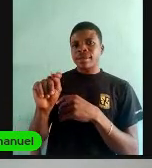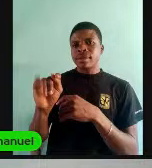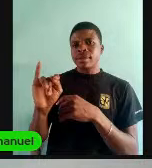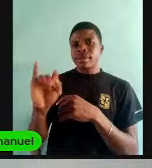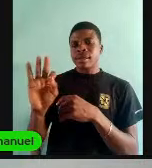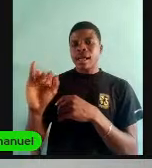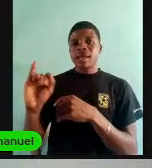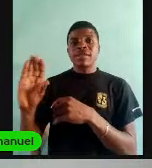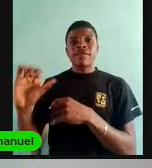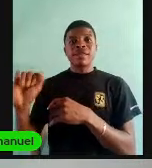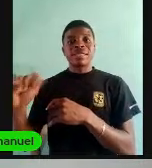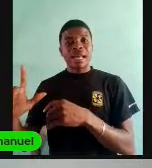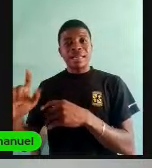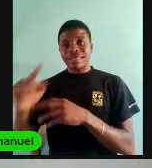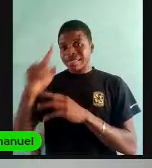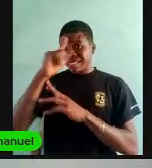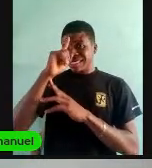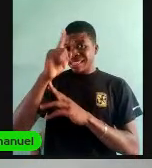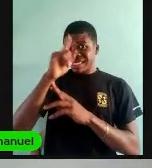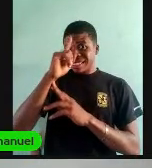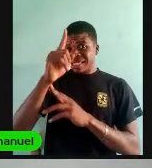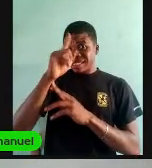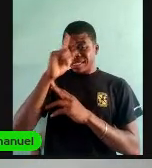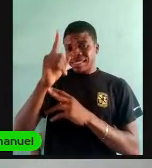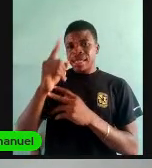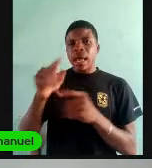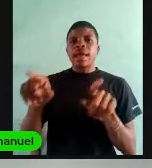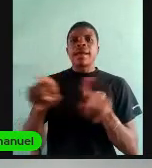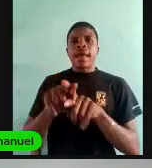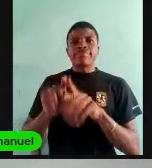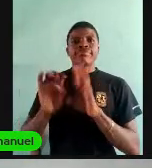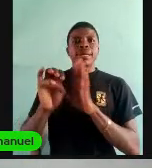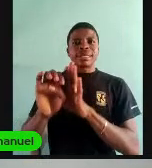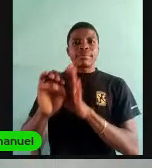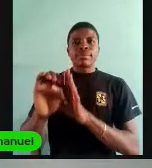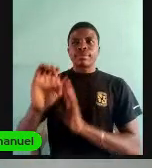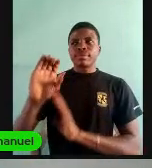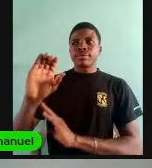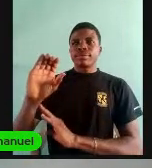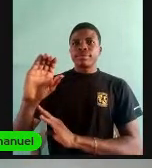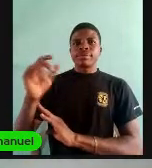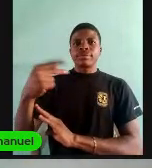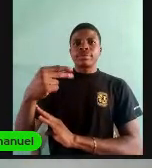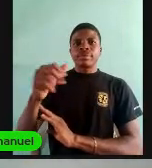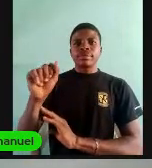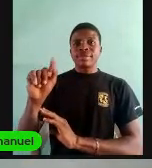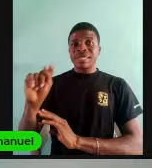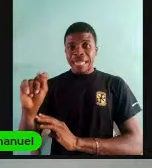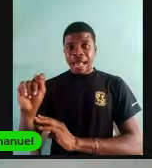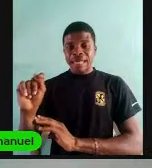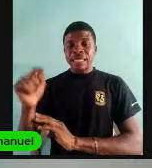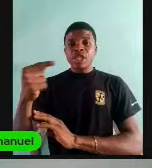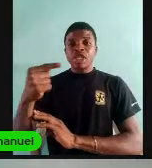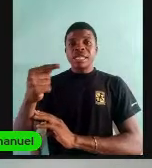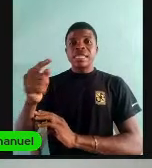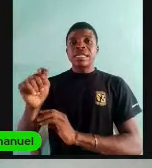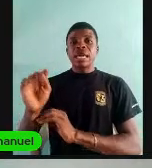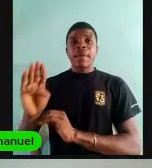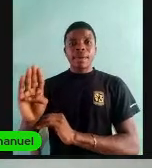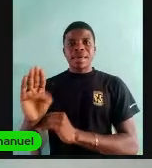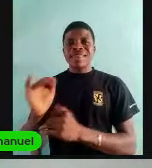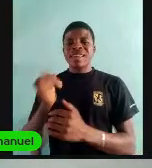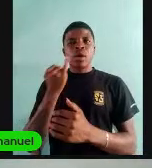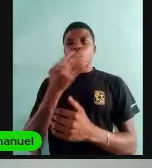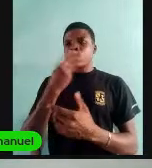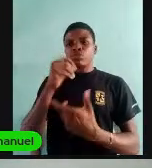was not just created like that. Now ChatGPT was trained with data. That's where the machine learning came in. It was